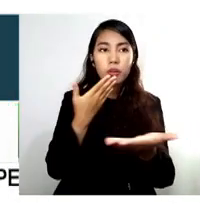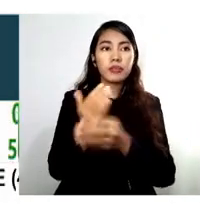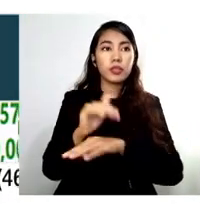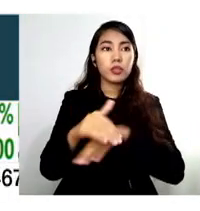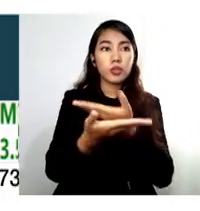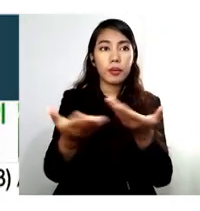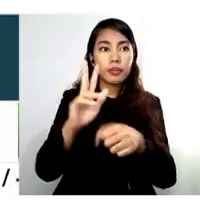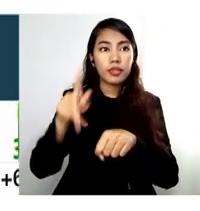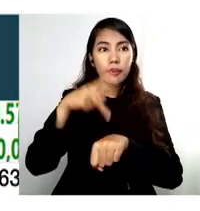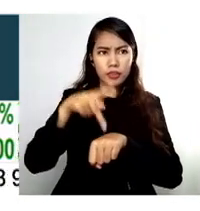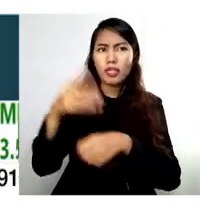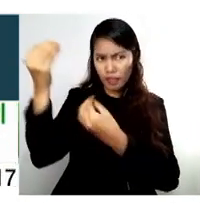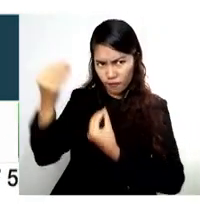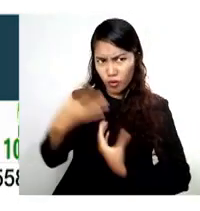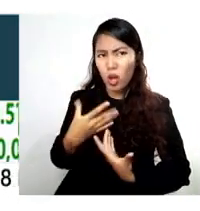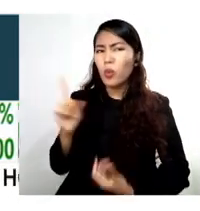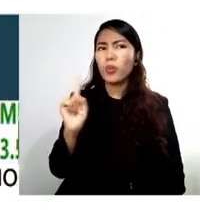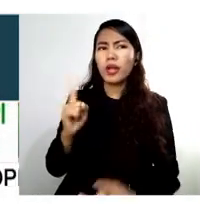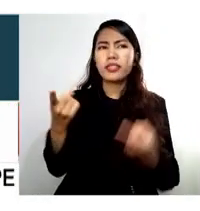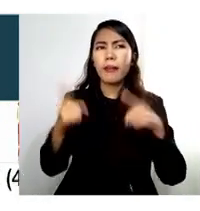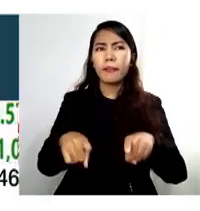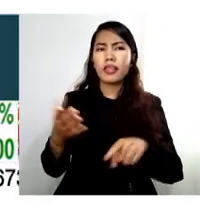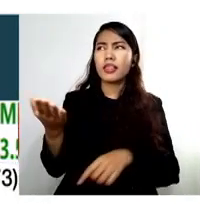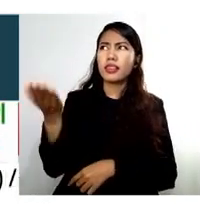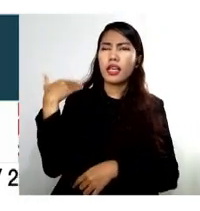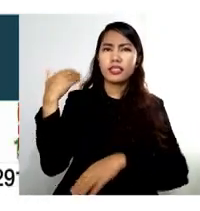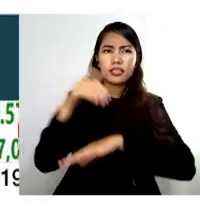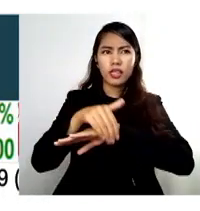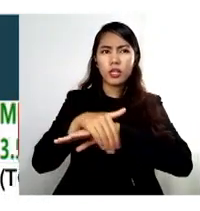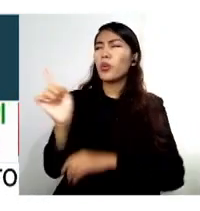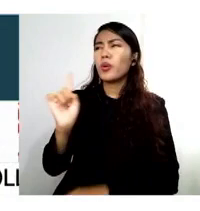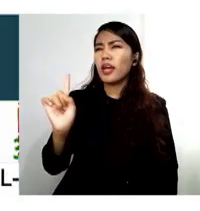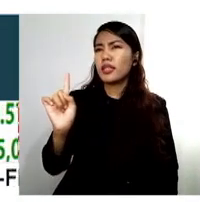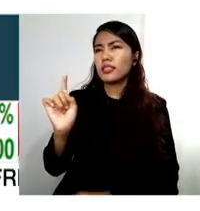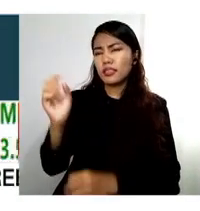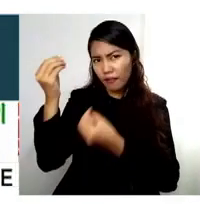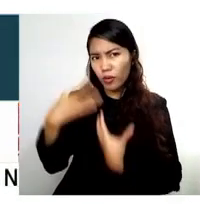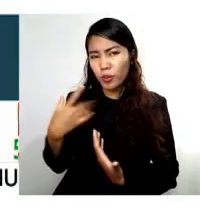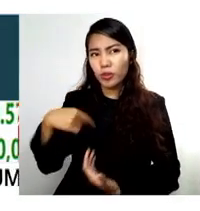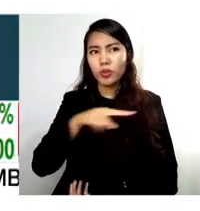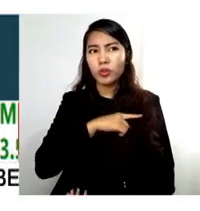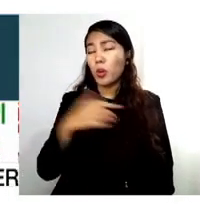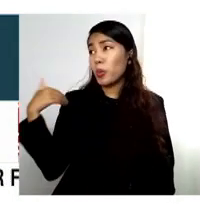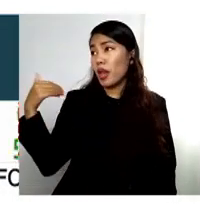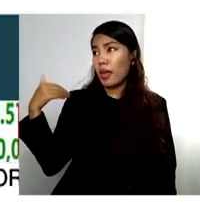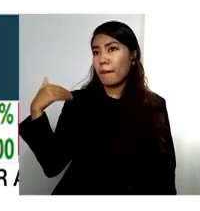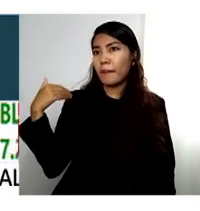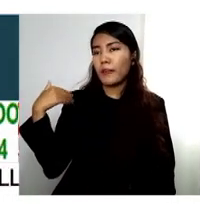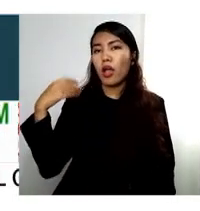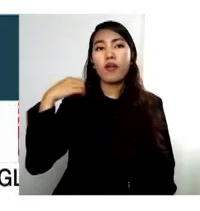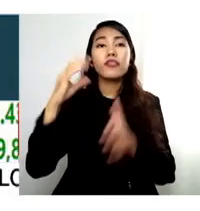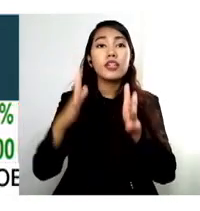the lowdown. What happened last night? What can you confirm to us? Because there's no official confirmation yet coming from the